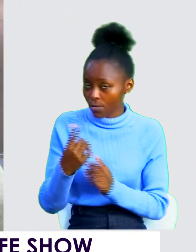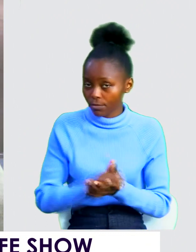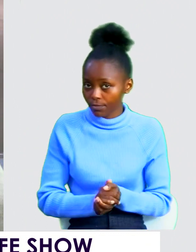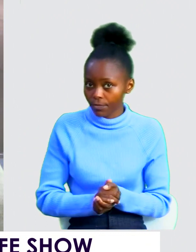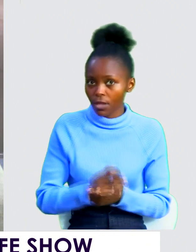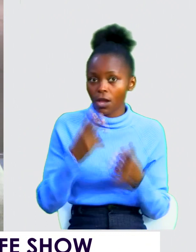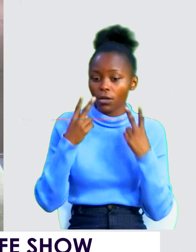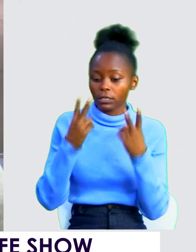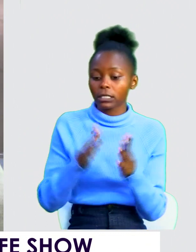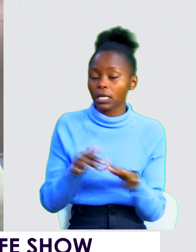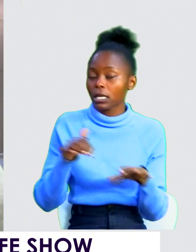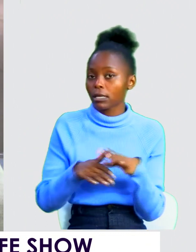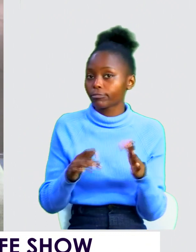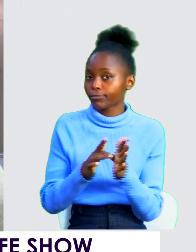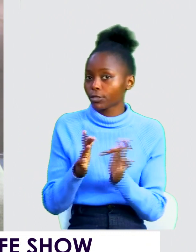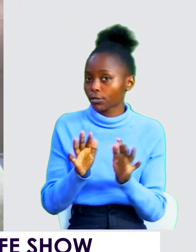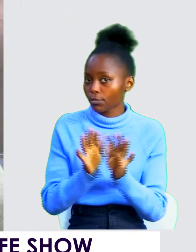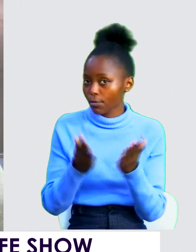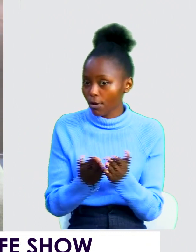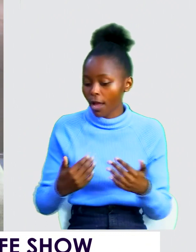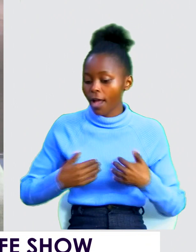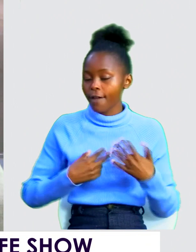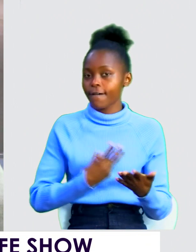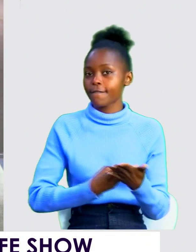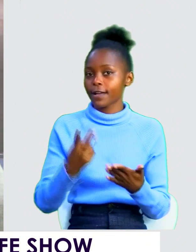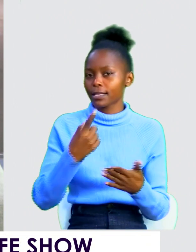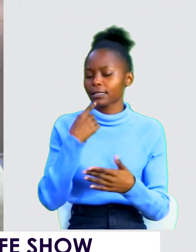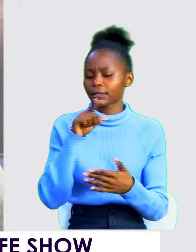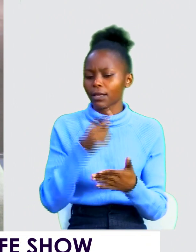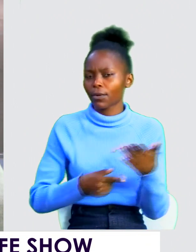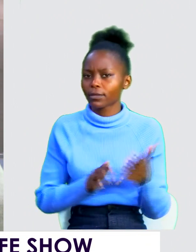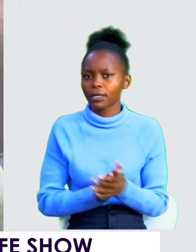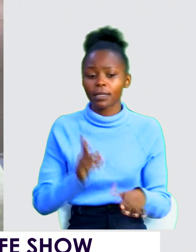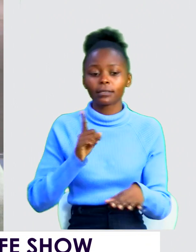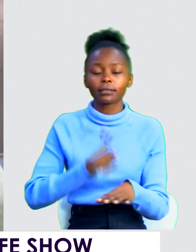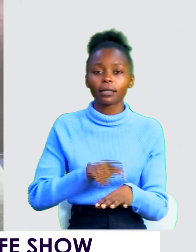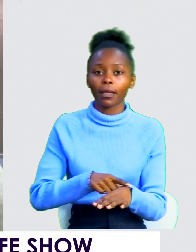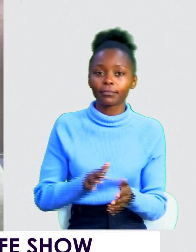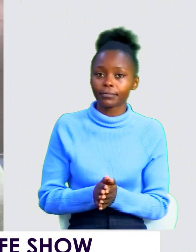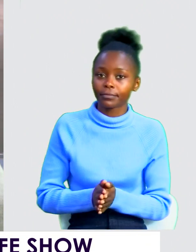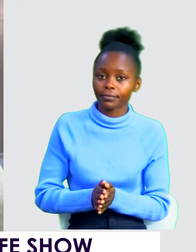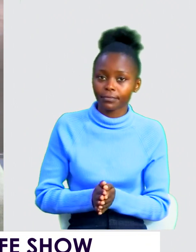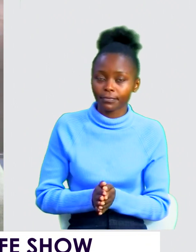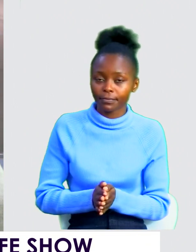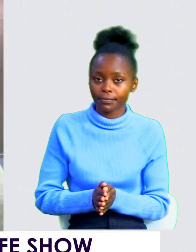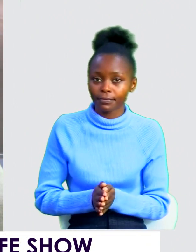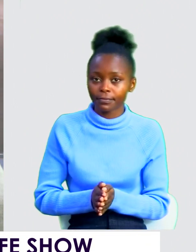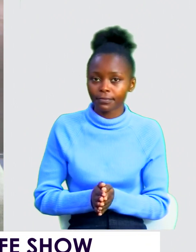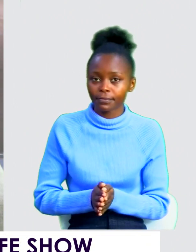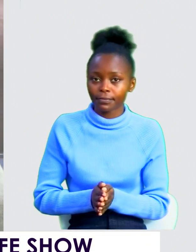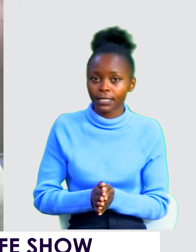the Bible, there is a verse that says time and chance comes